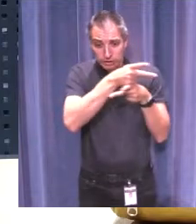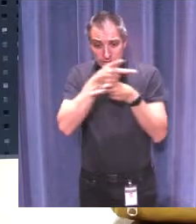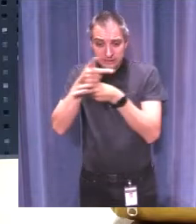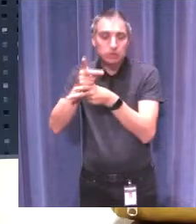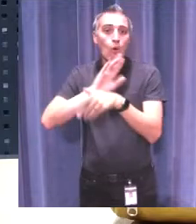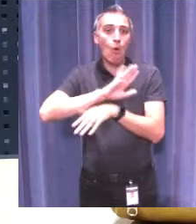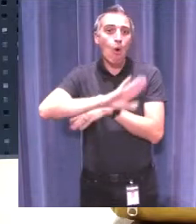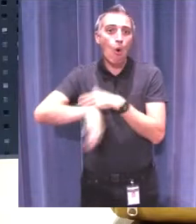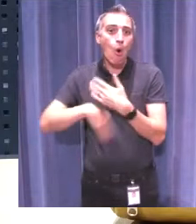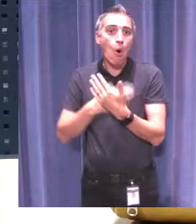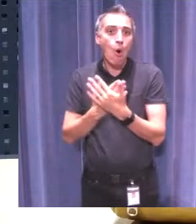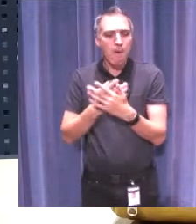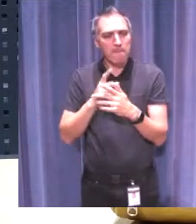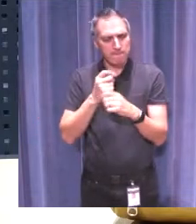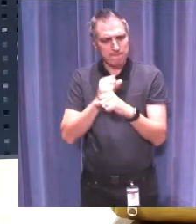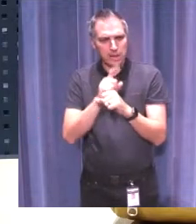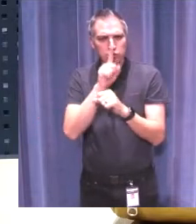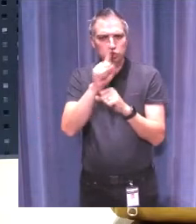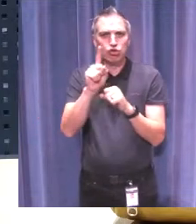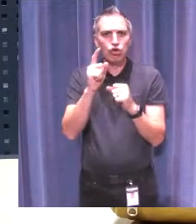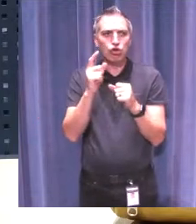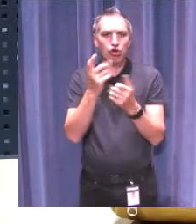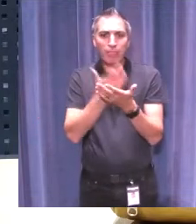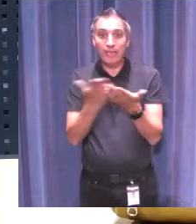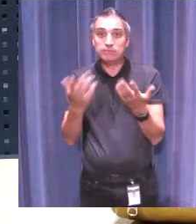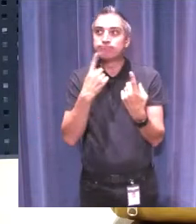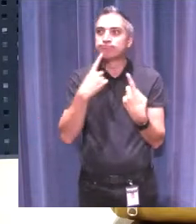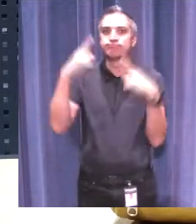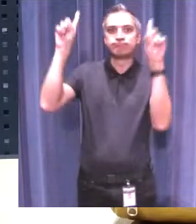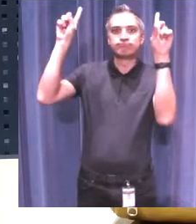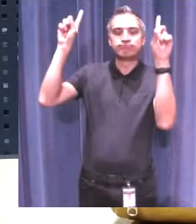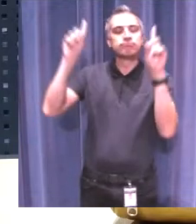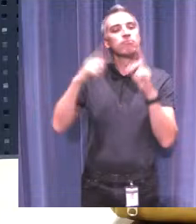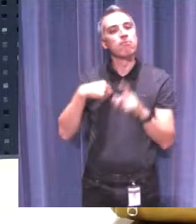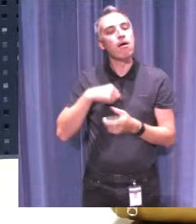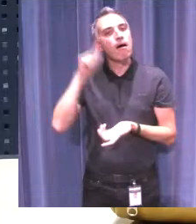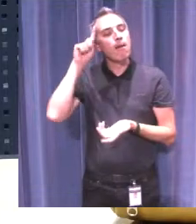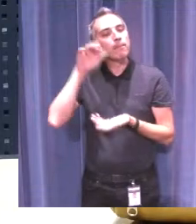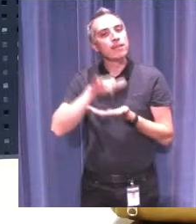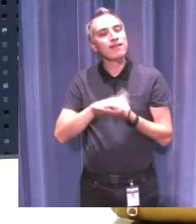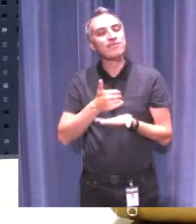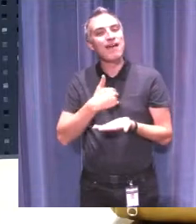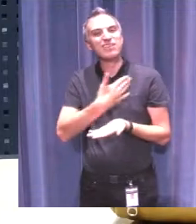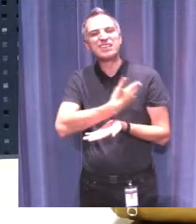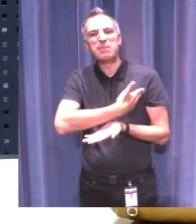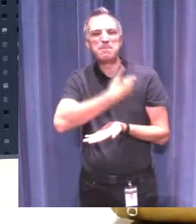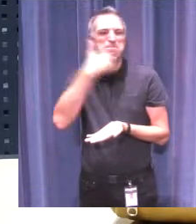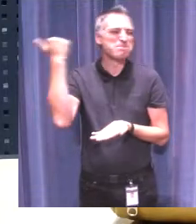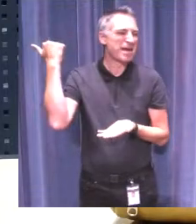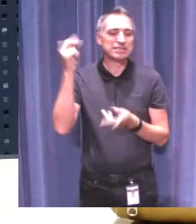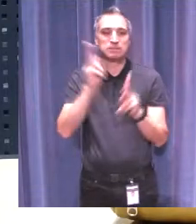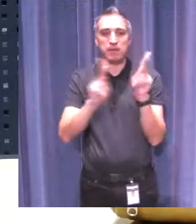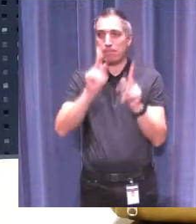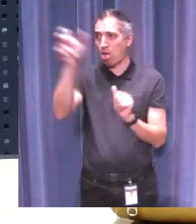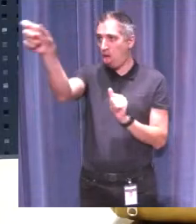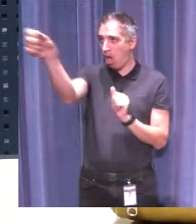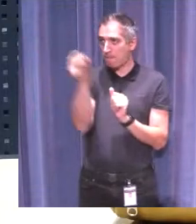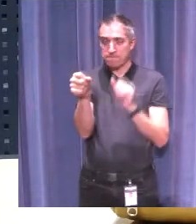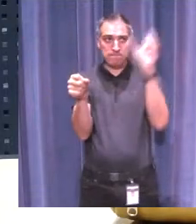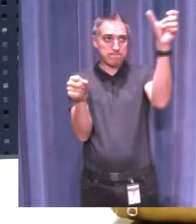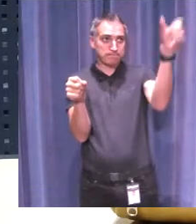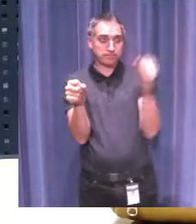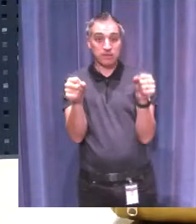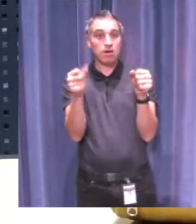make sure that things are working. I believe in having the best people in the positions under the